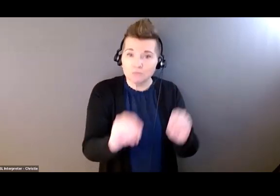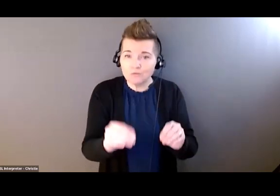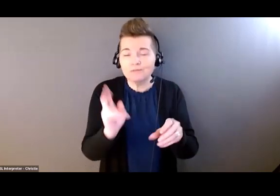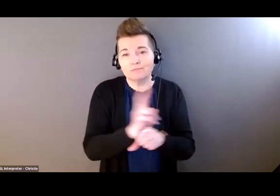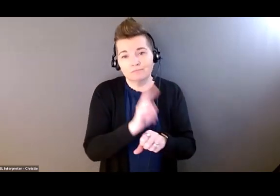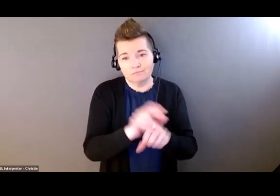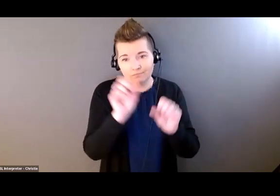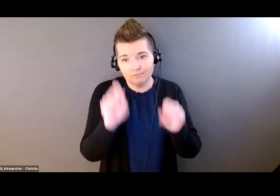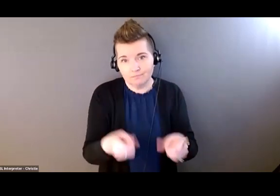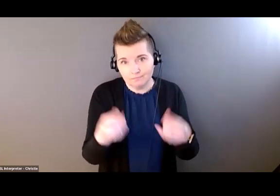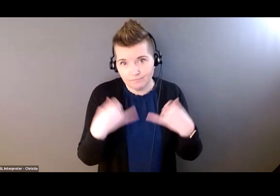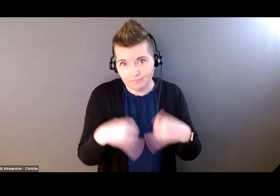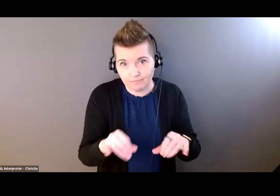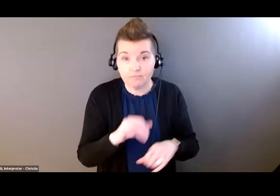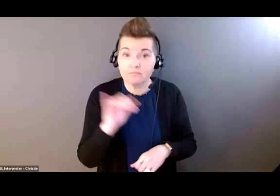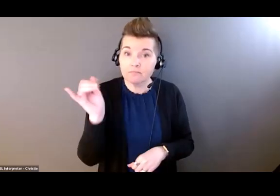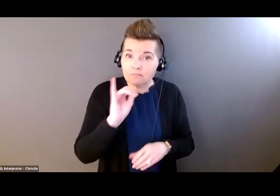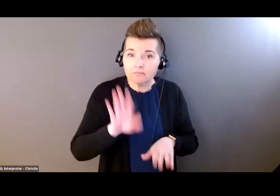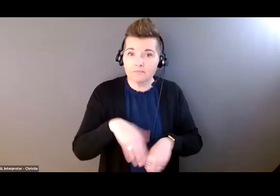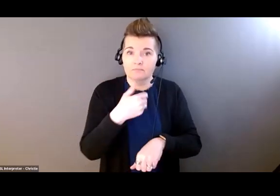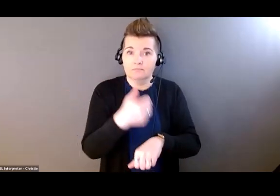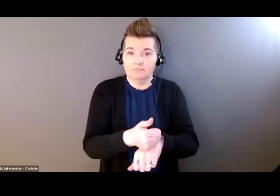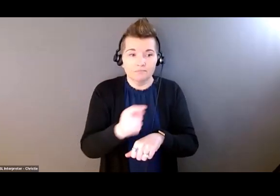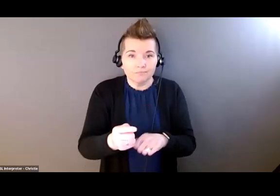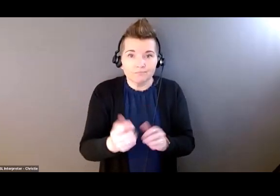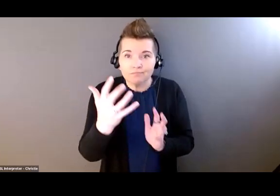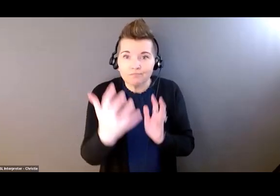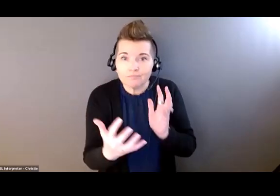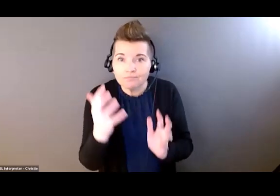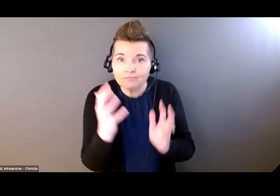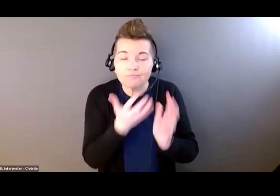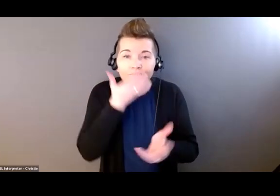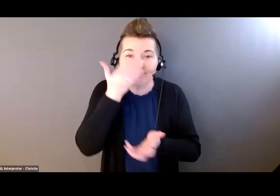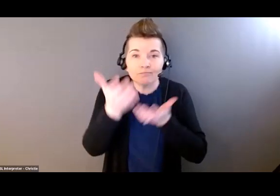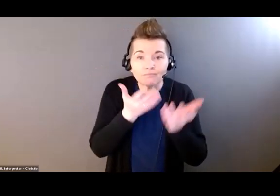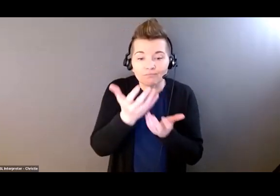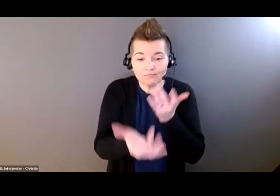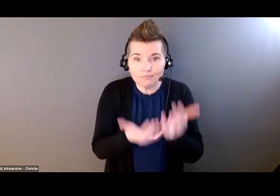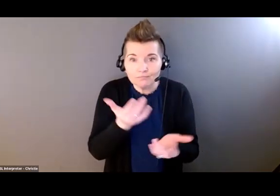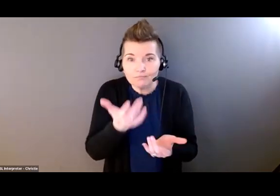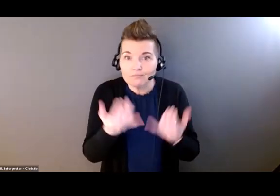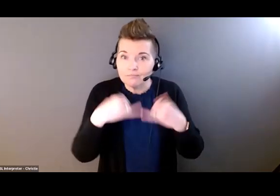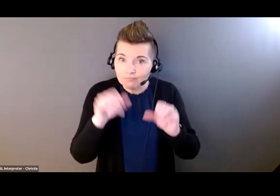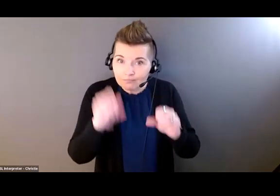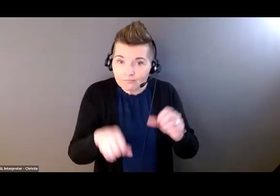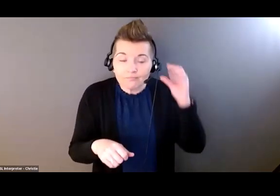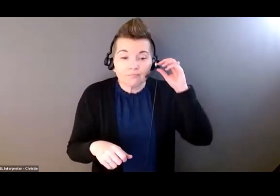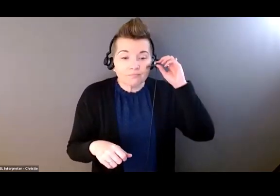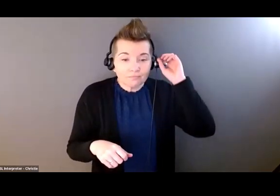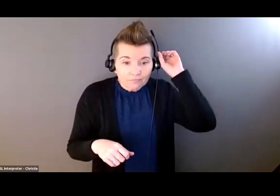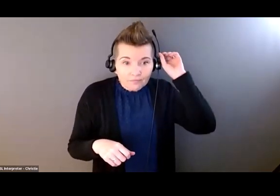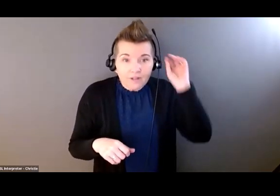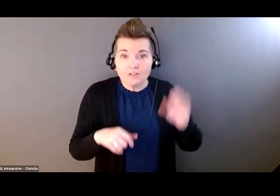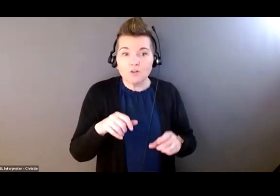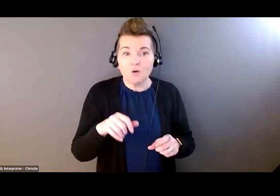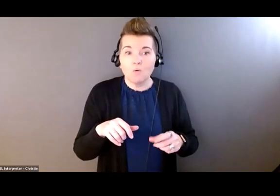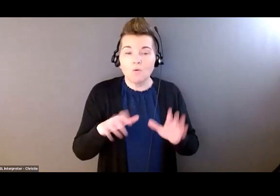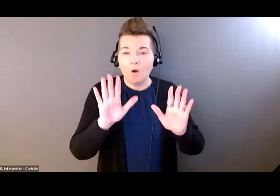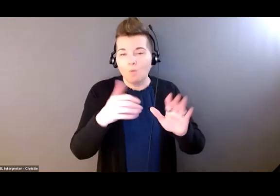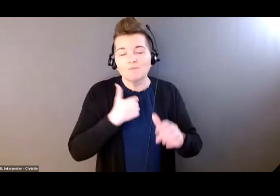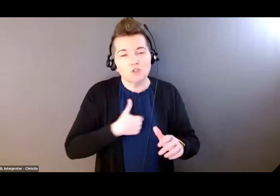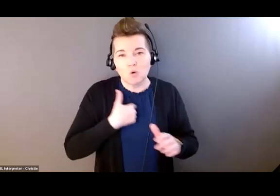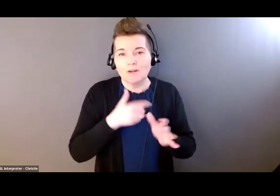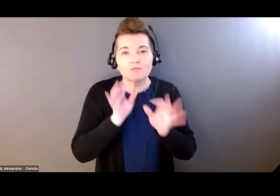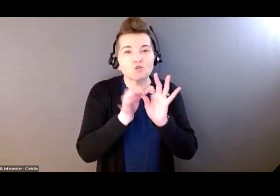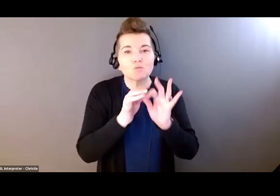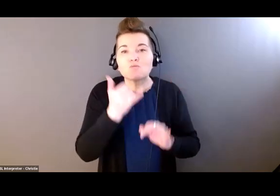too. And of course, cultural and community grounded care. So ceremony, traditional practice, as a core part of care